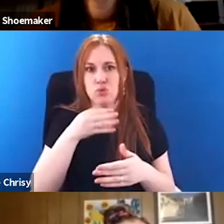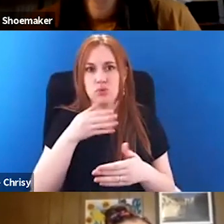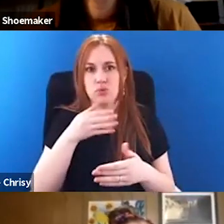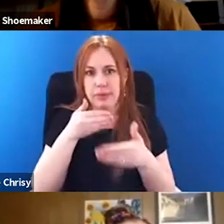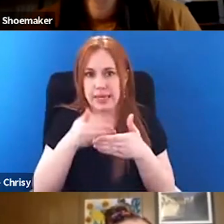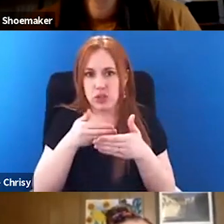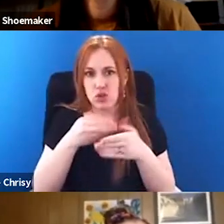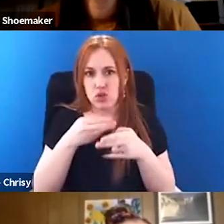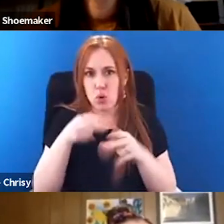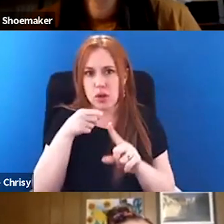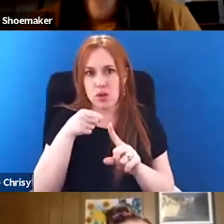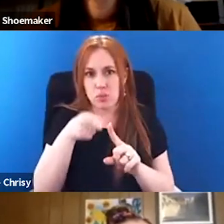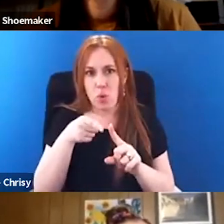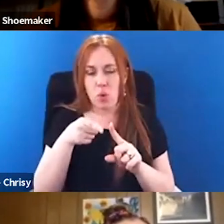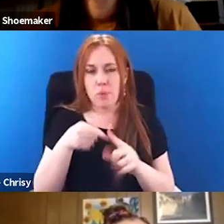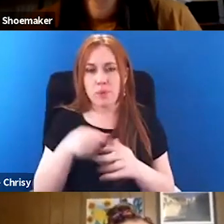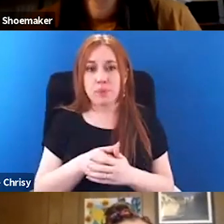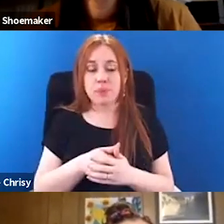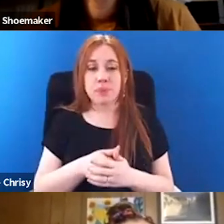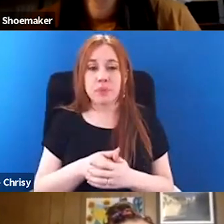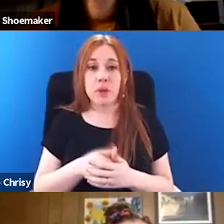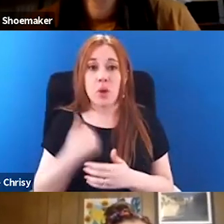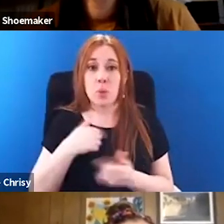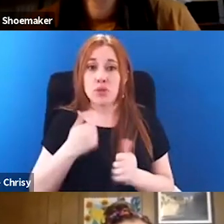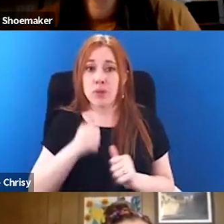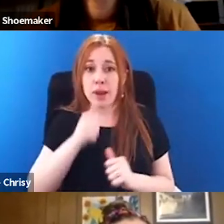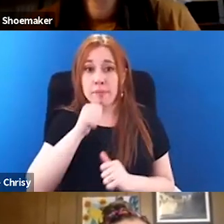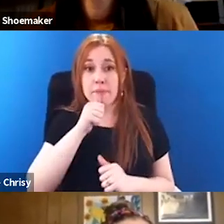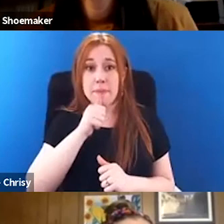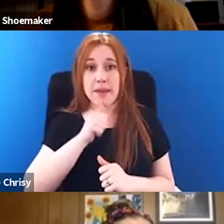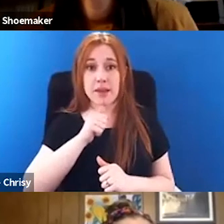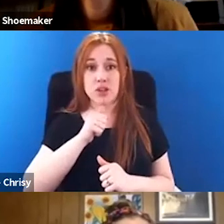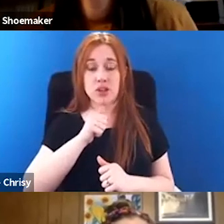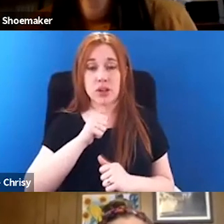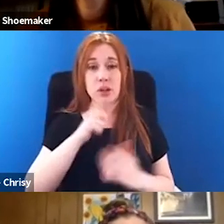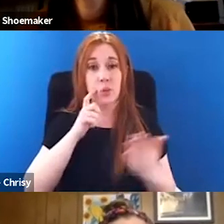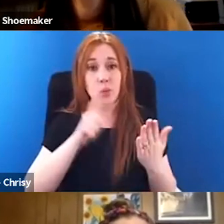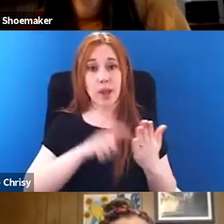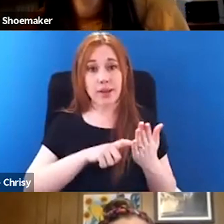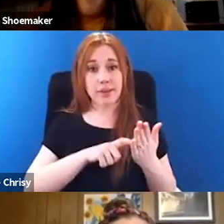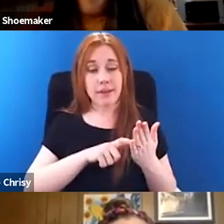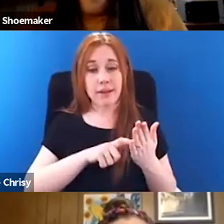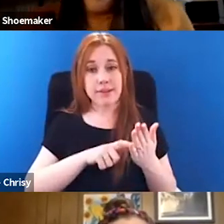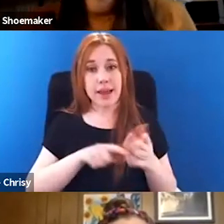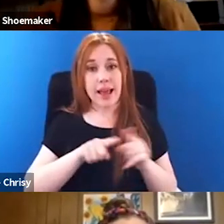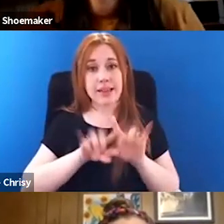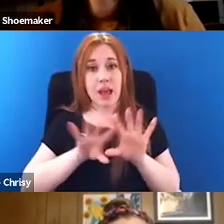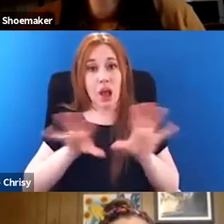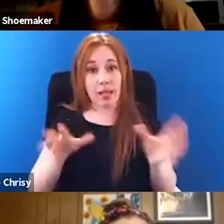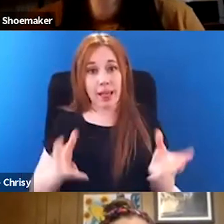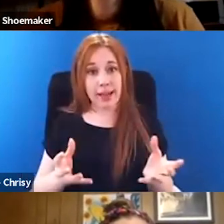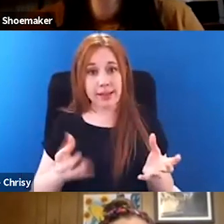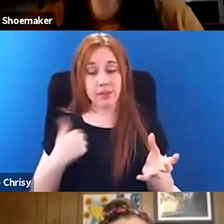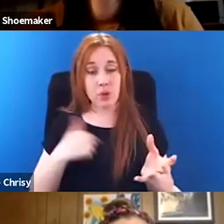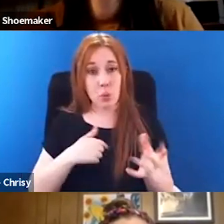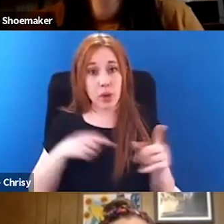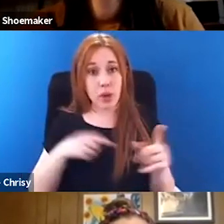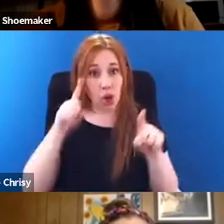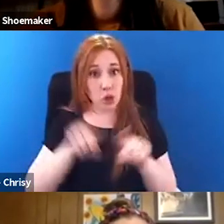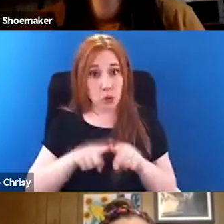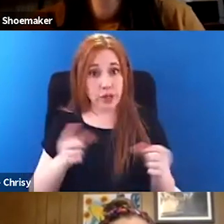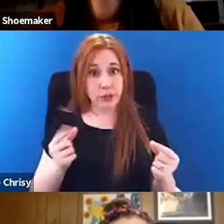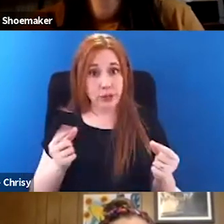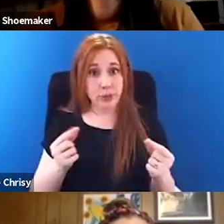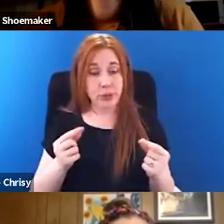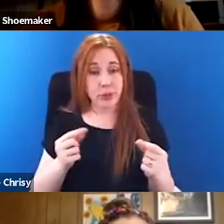what we're trying to be patient on is recognizing that as a collective, what we're agreeing to do is create